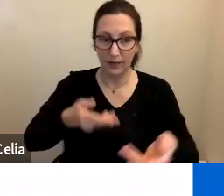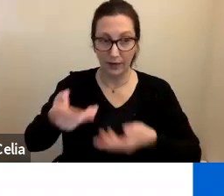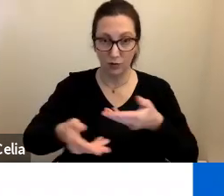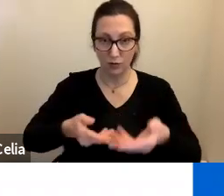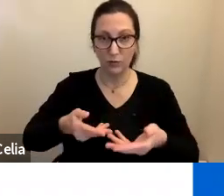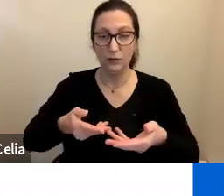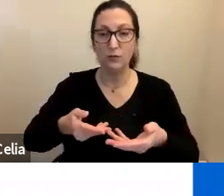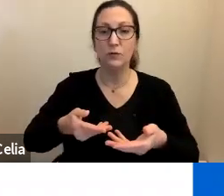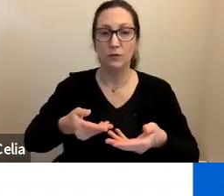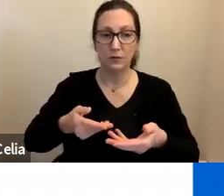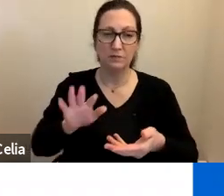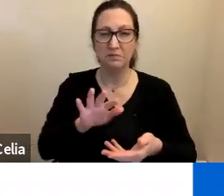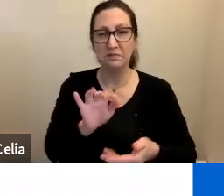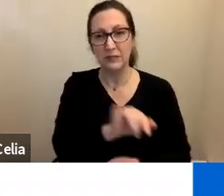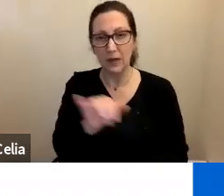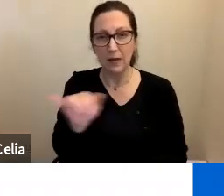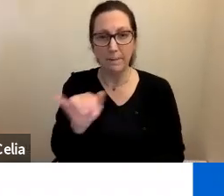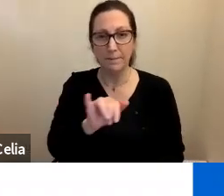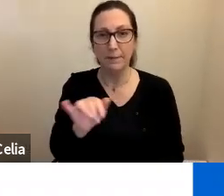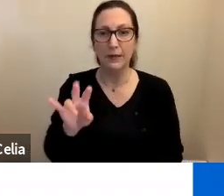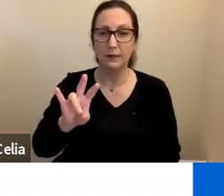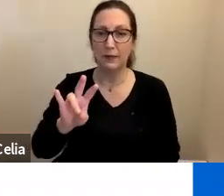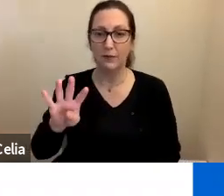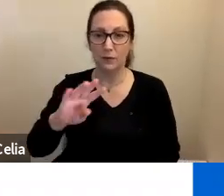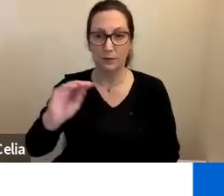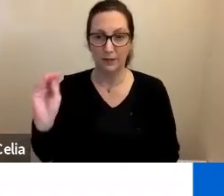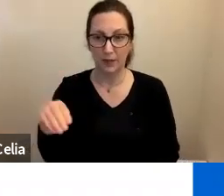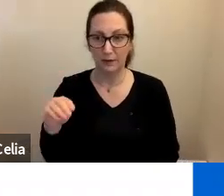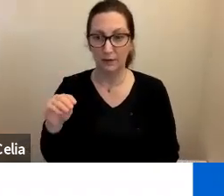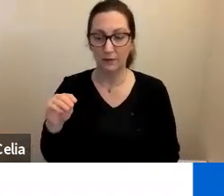invitations was about the same at 74%.